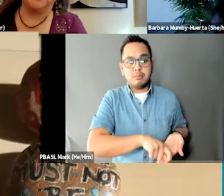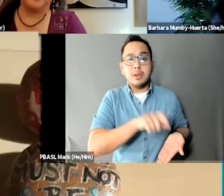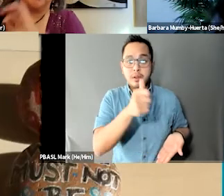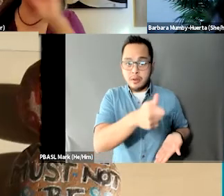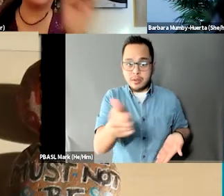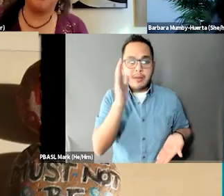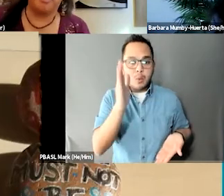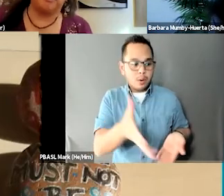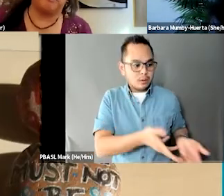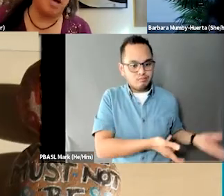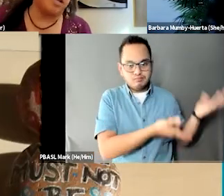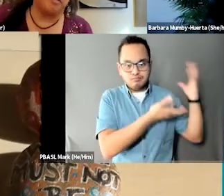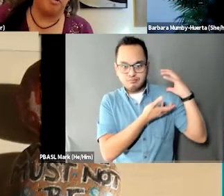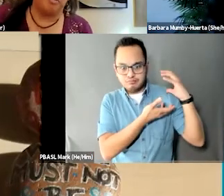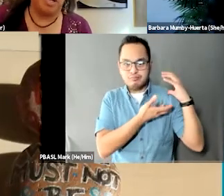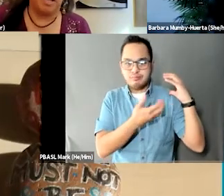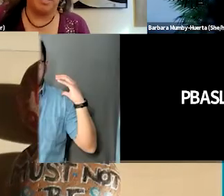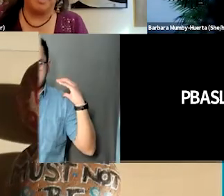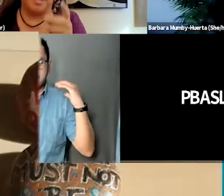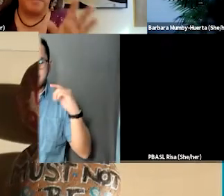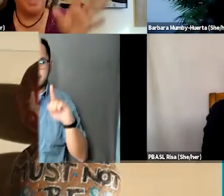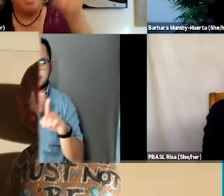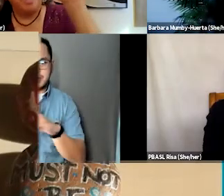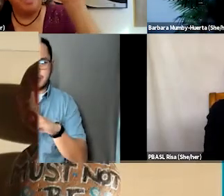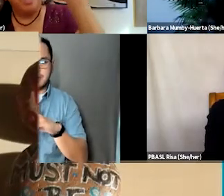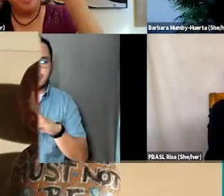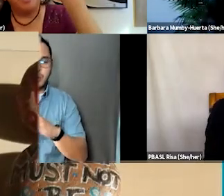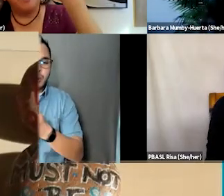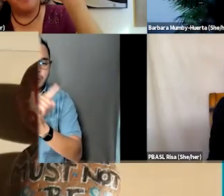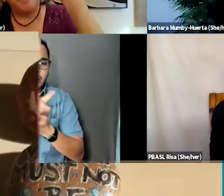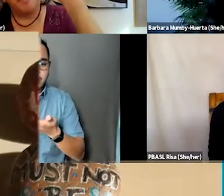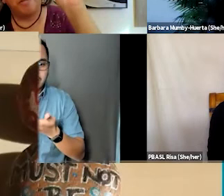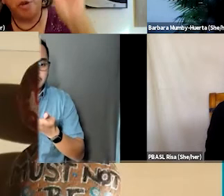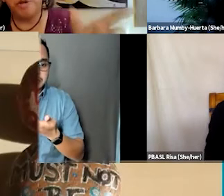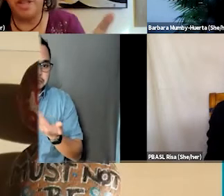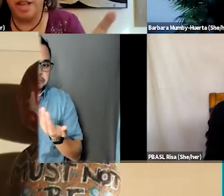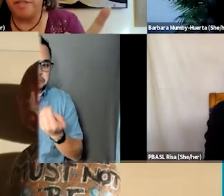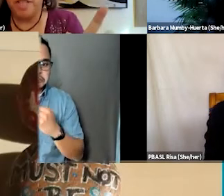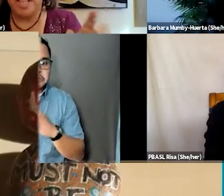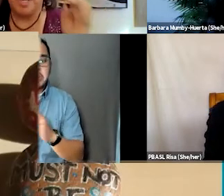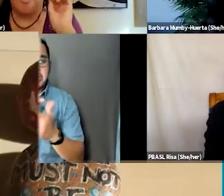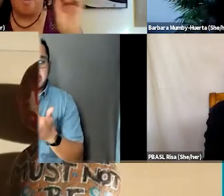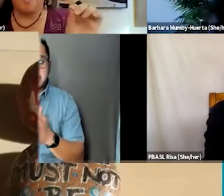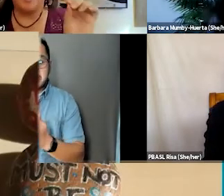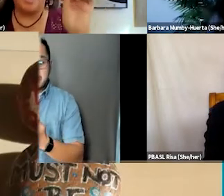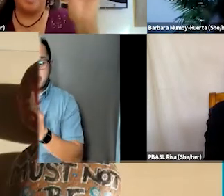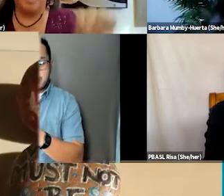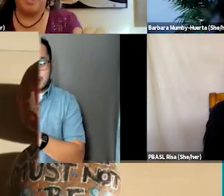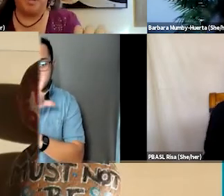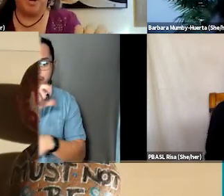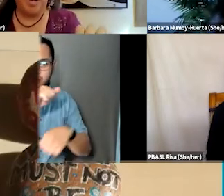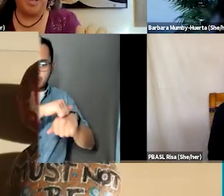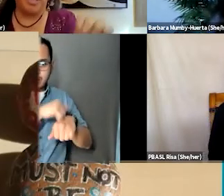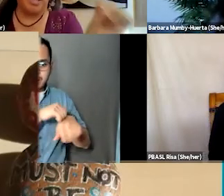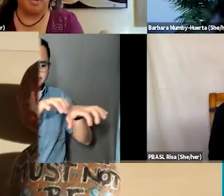weekly. So you have to carry it on your body for a week. And the photo on the left are rocks at